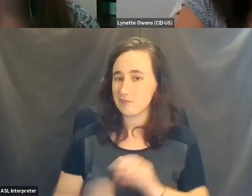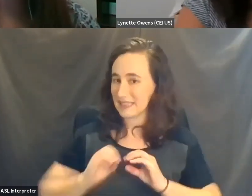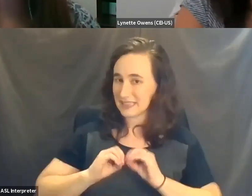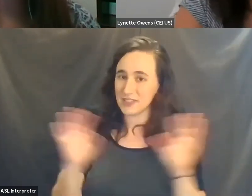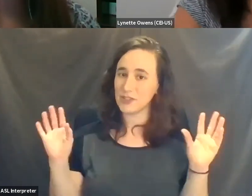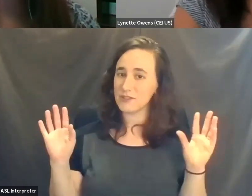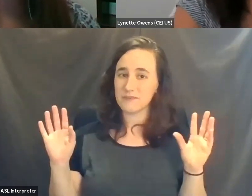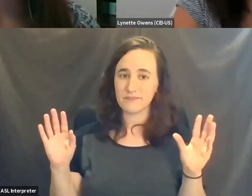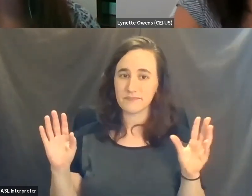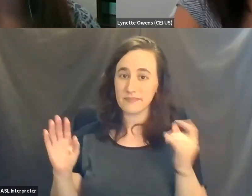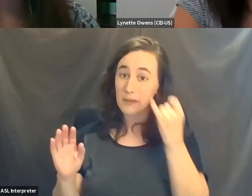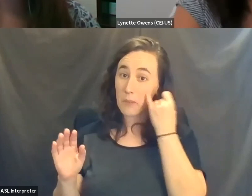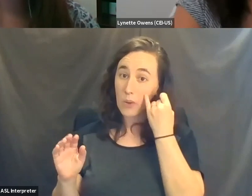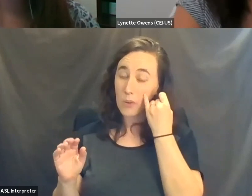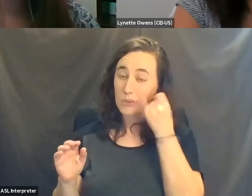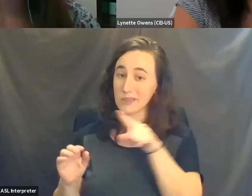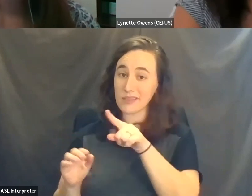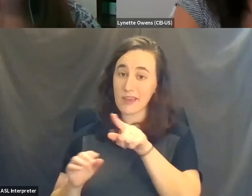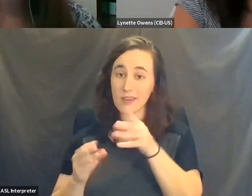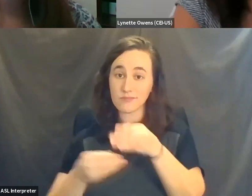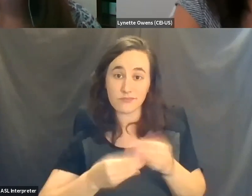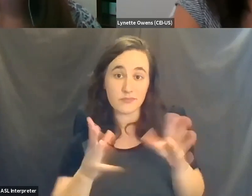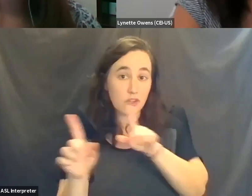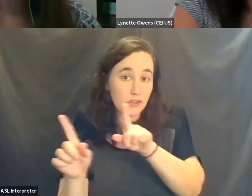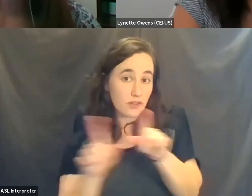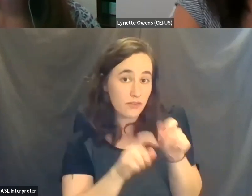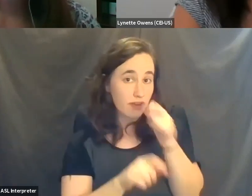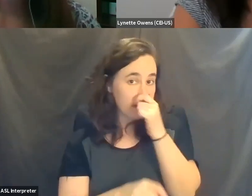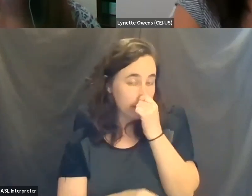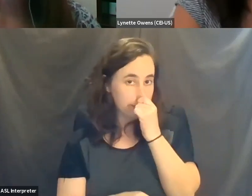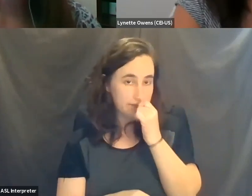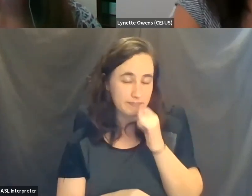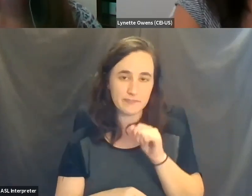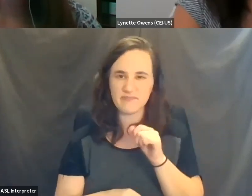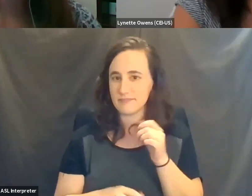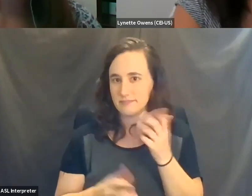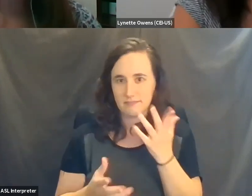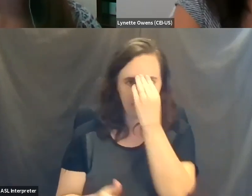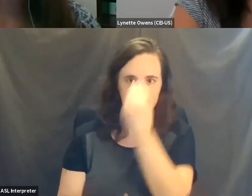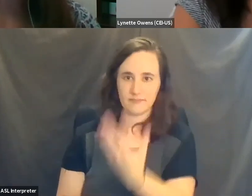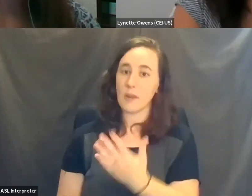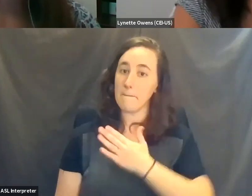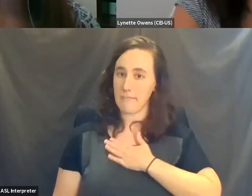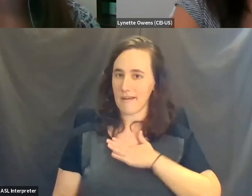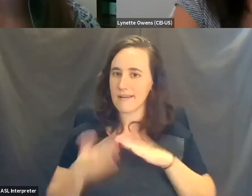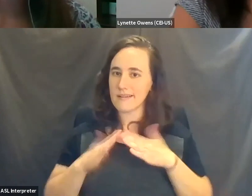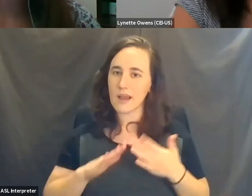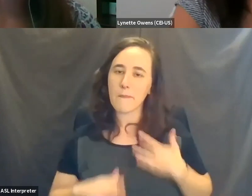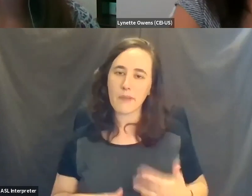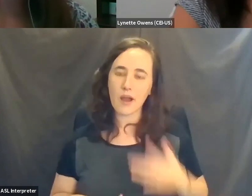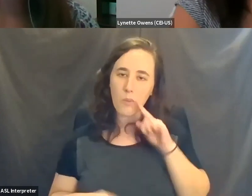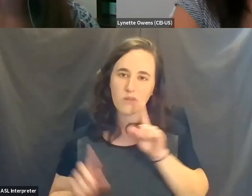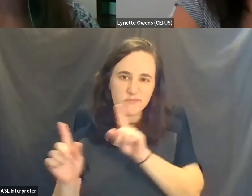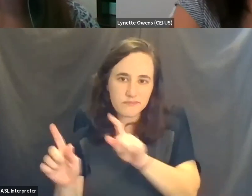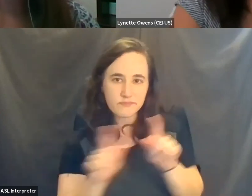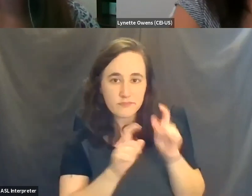that a school is sending out. I know that like my district sends out surveys asking the question, is there a